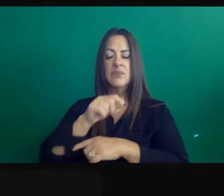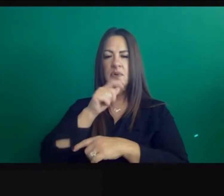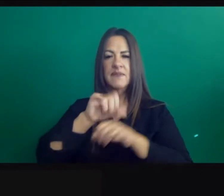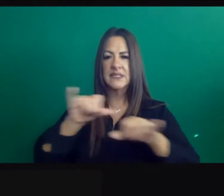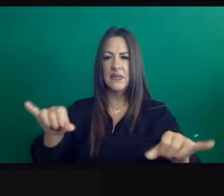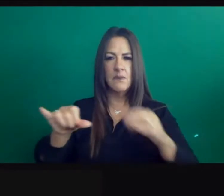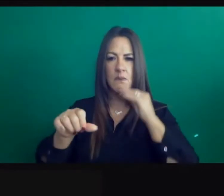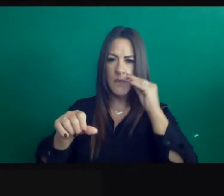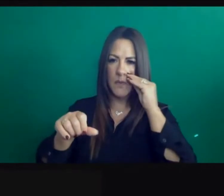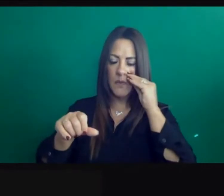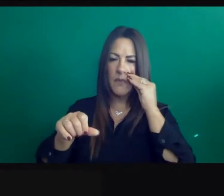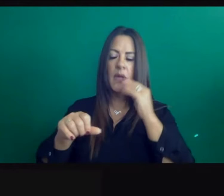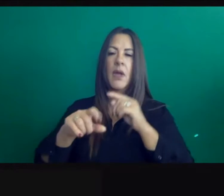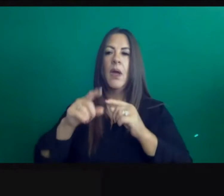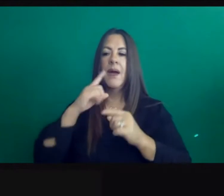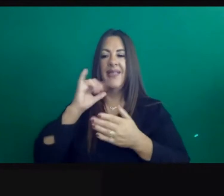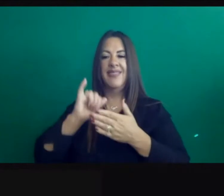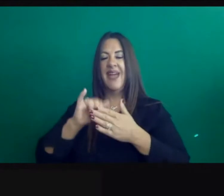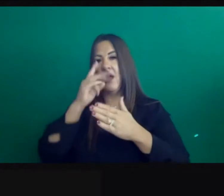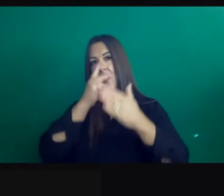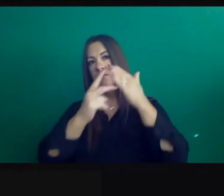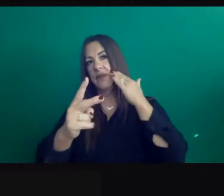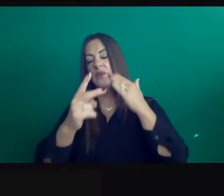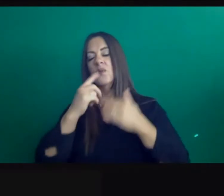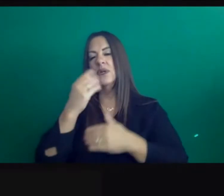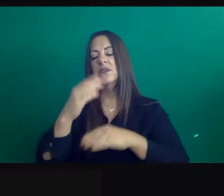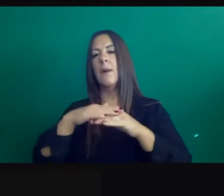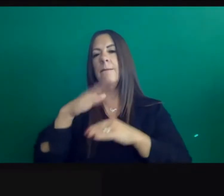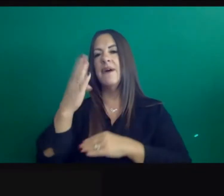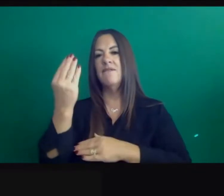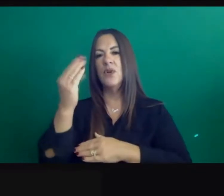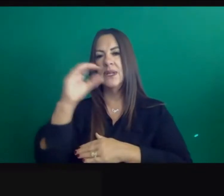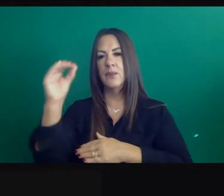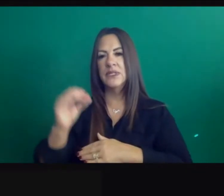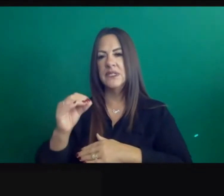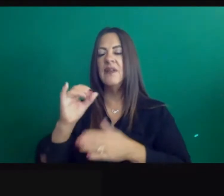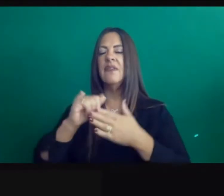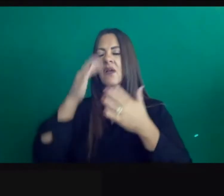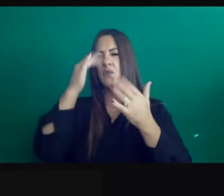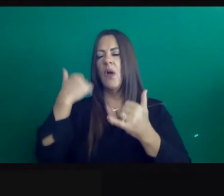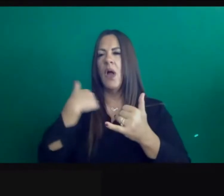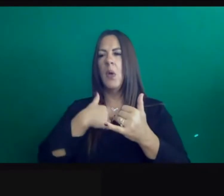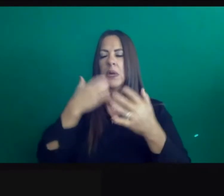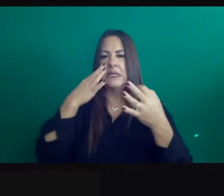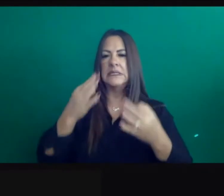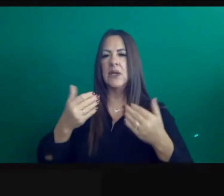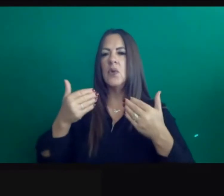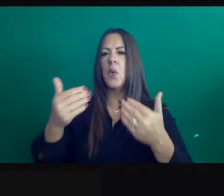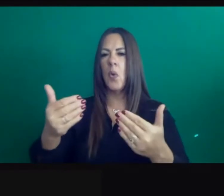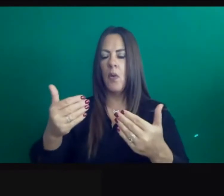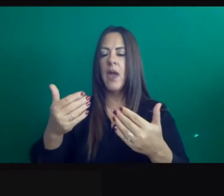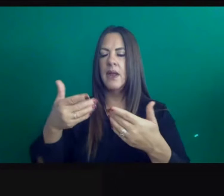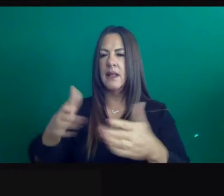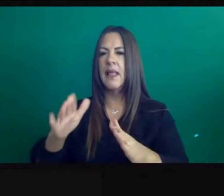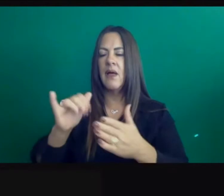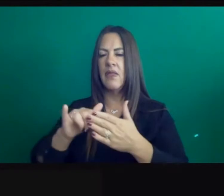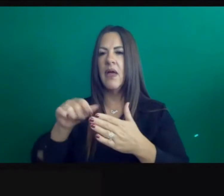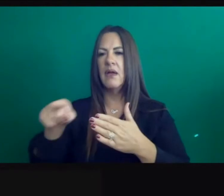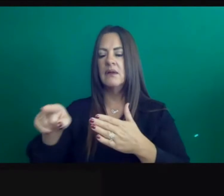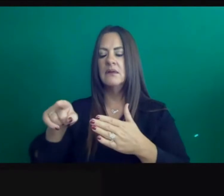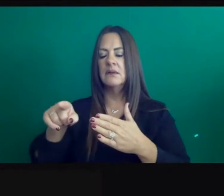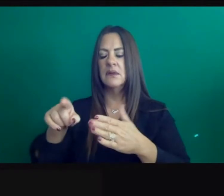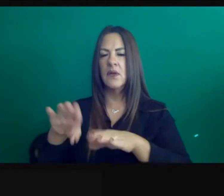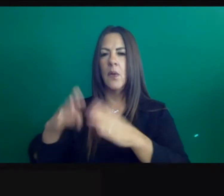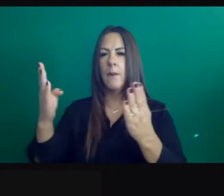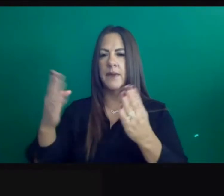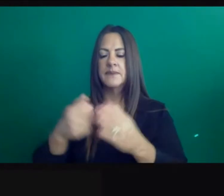were above 15%, which is our threshold, and that's what gave us the comfort. Thank you for asking the question, because it gives me another chance